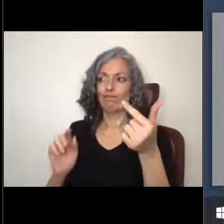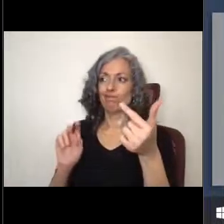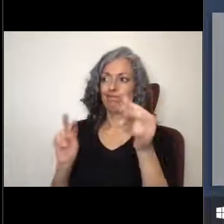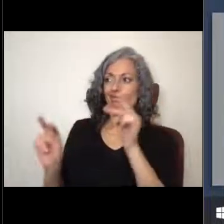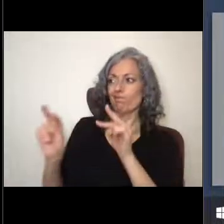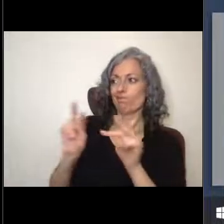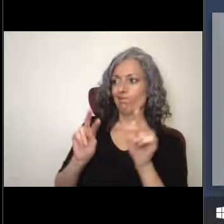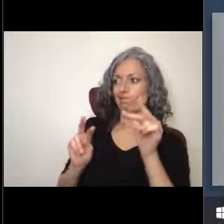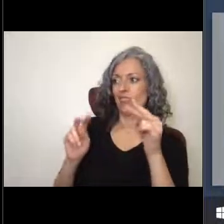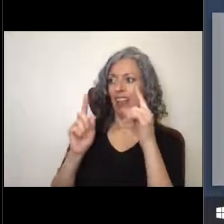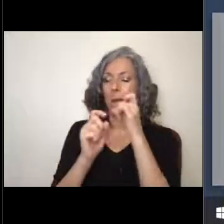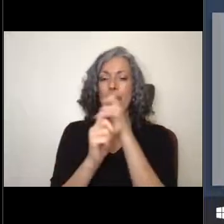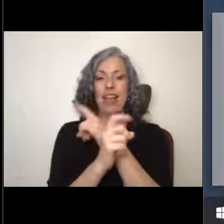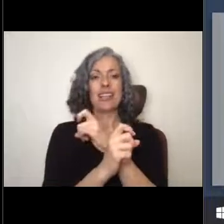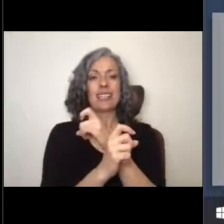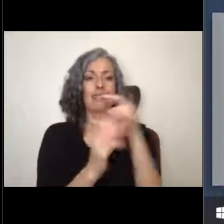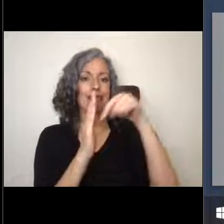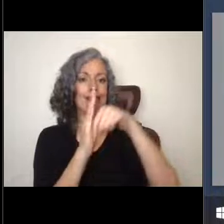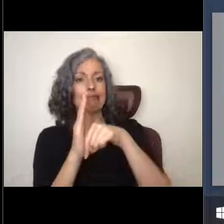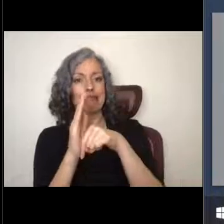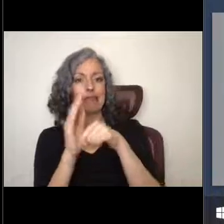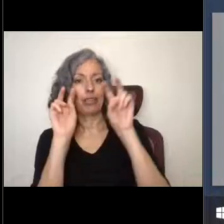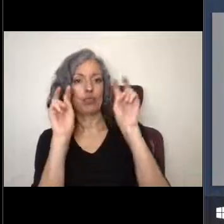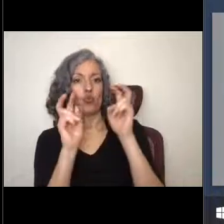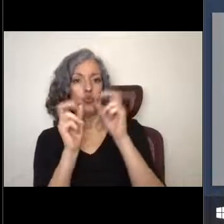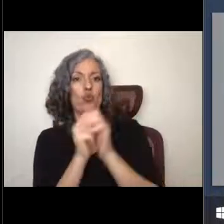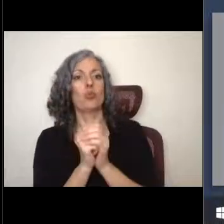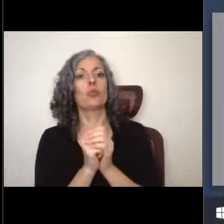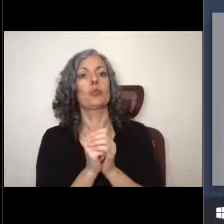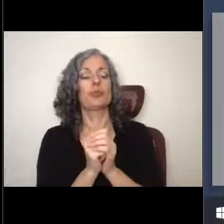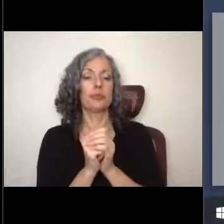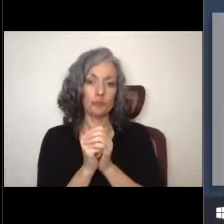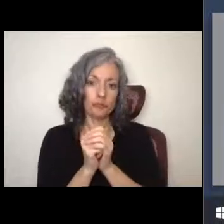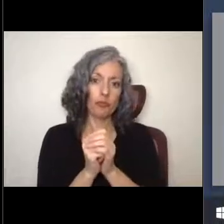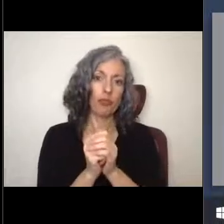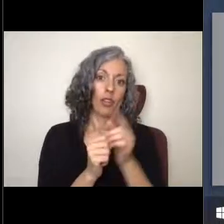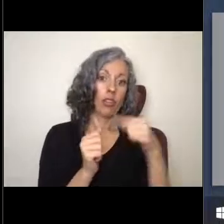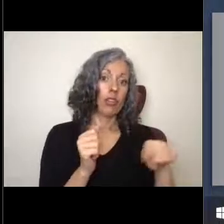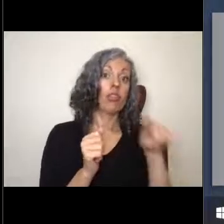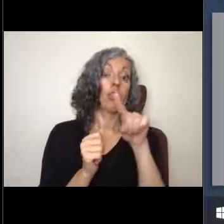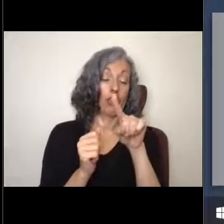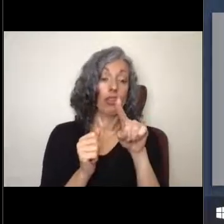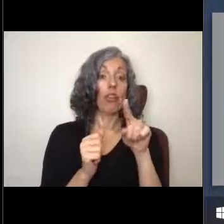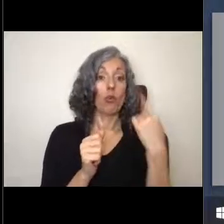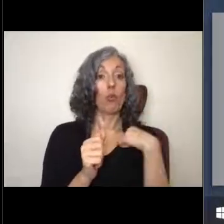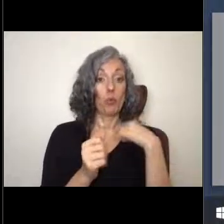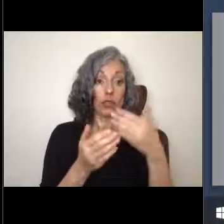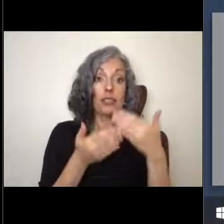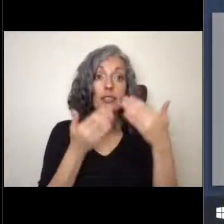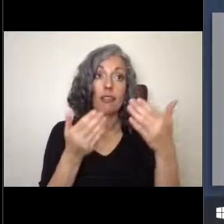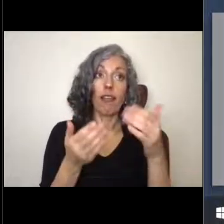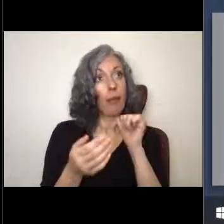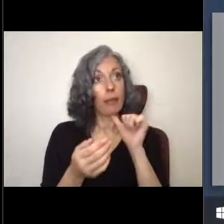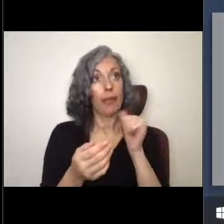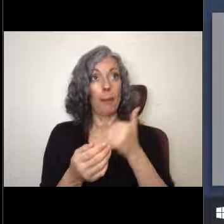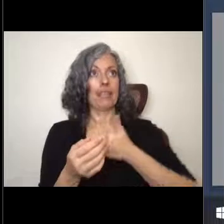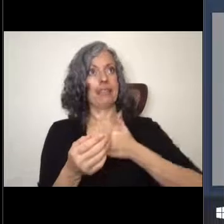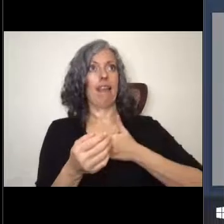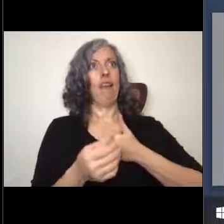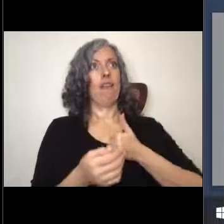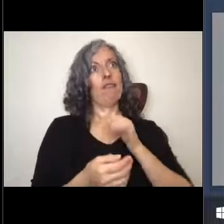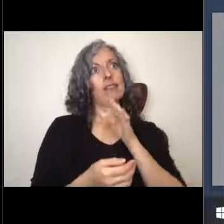that I think folks have spoken to here earlier in terms of data needs. Those are considerations that I think I don't want to speak on behalf of Caltrans, but I